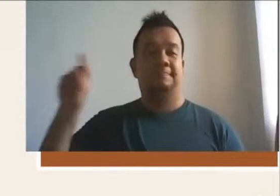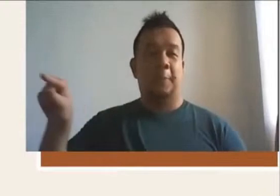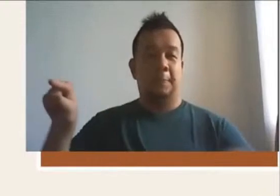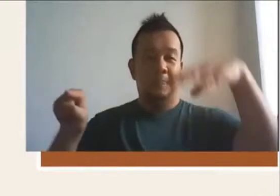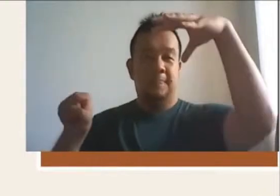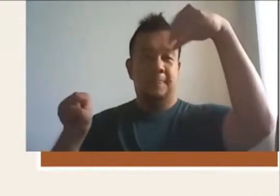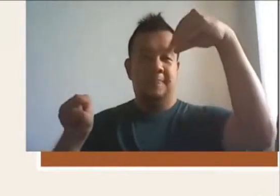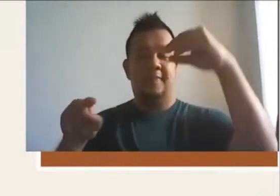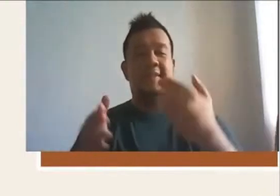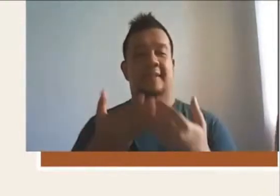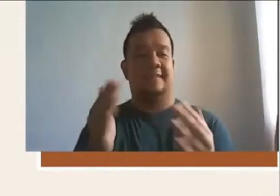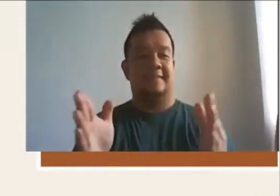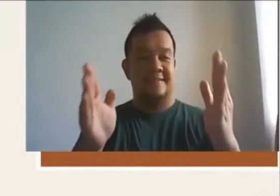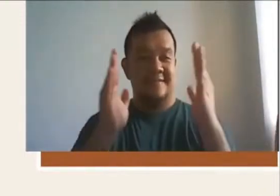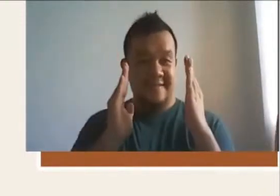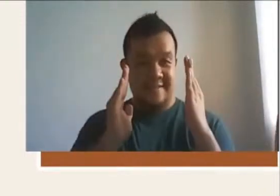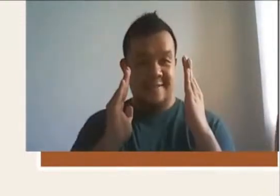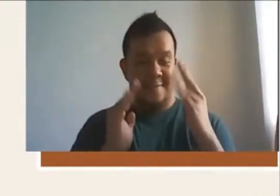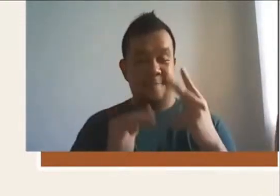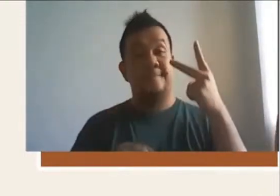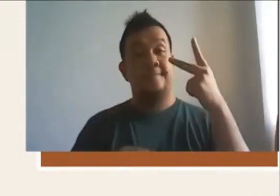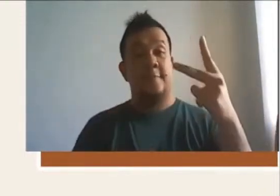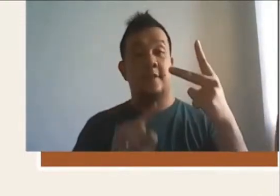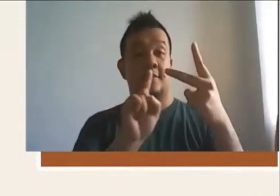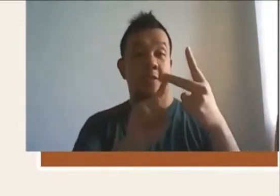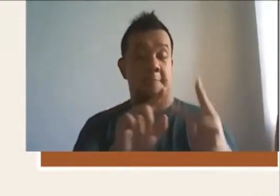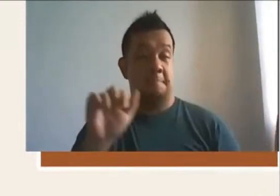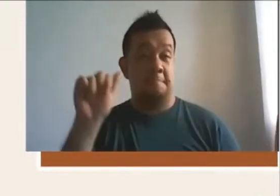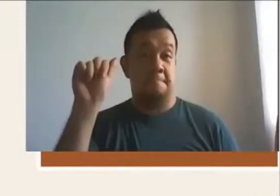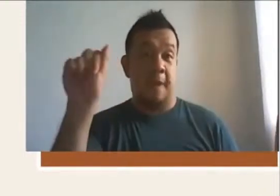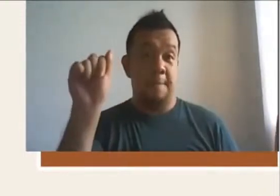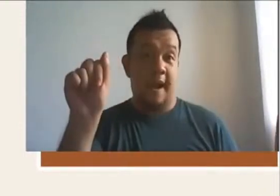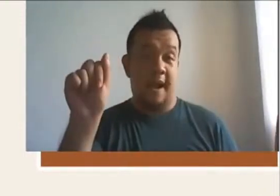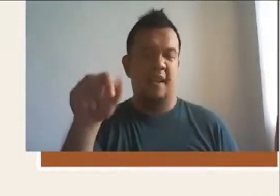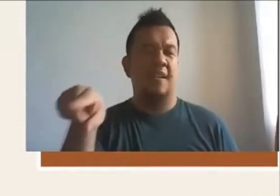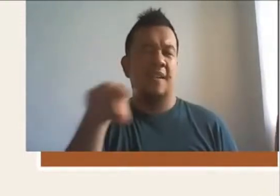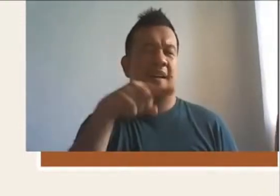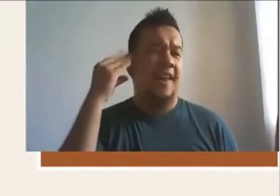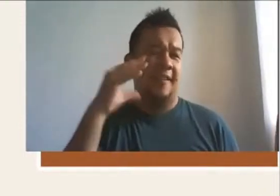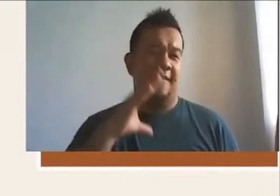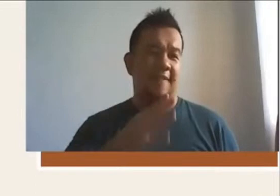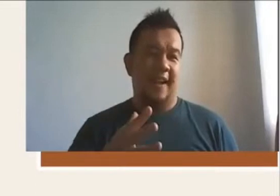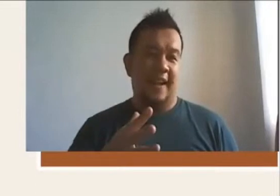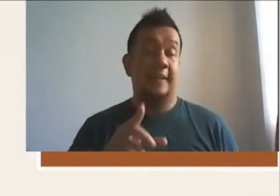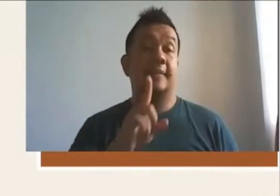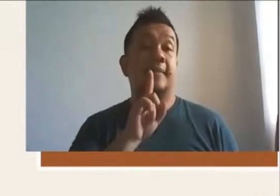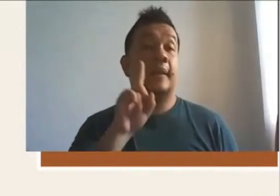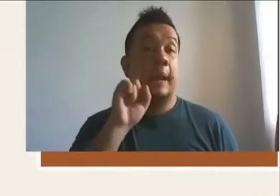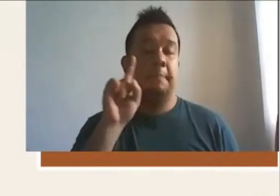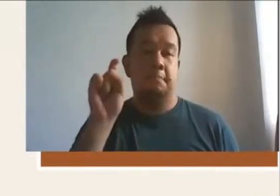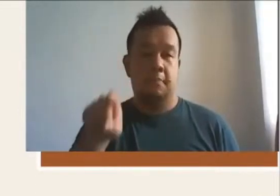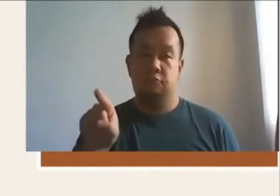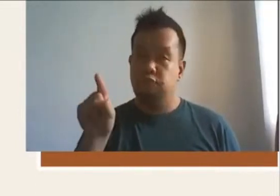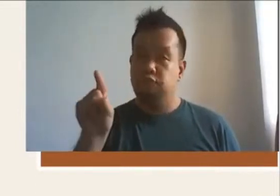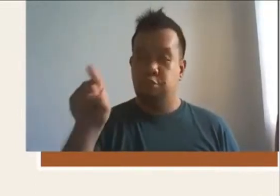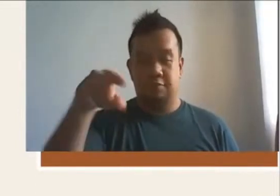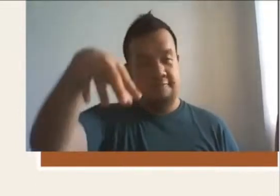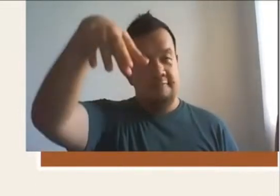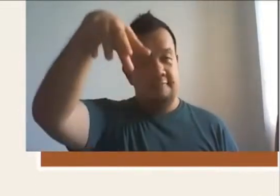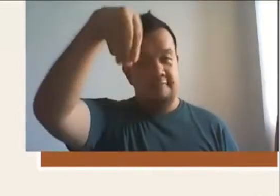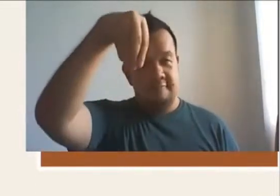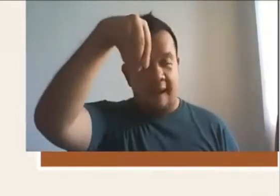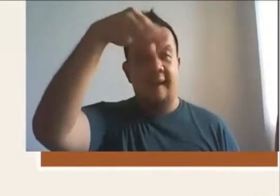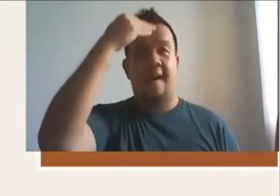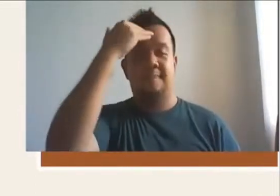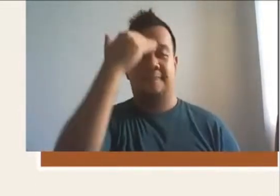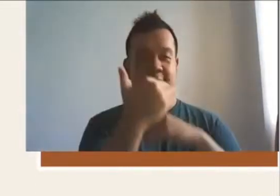light source. Kasi syempre yung knocking on doors wouldn't work also. So kung sa labas may switch doon and you can turn the switch on and off,